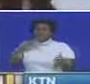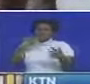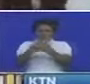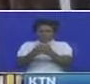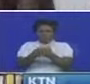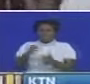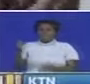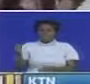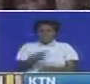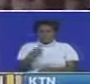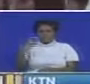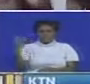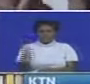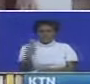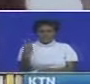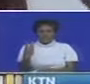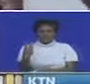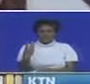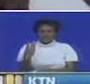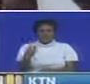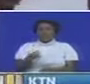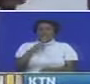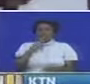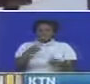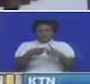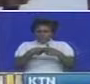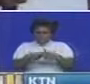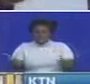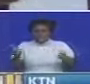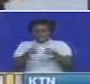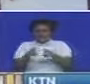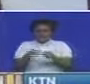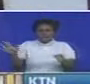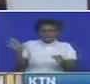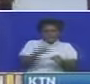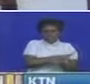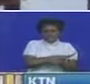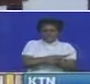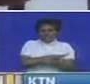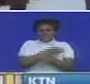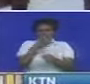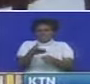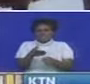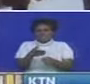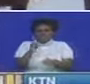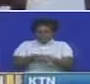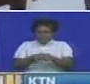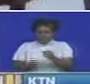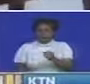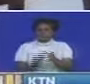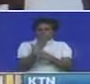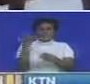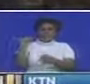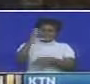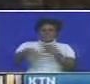March. The water source at Lotikipi Plains is also sealed up to date since its discovery last